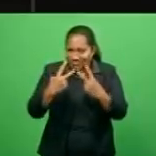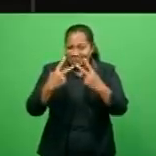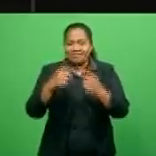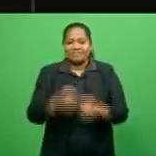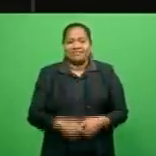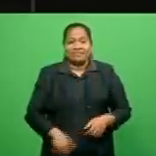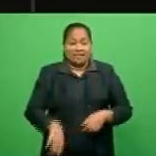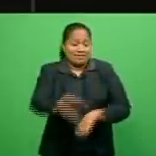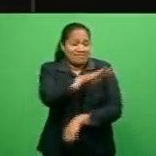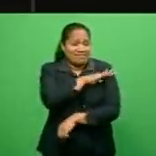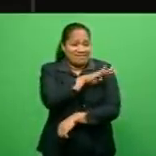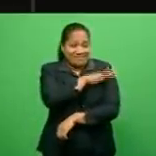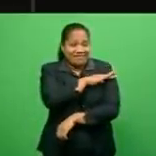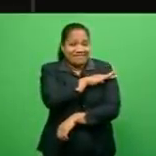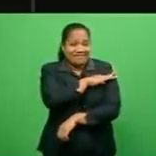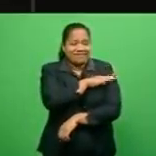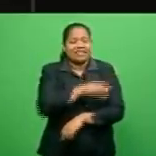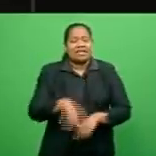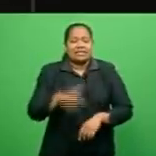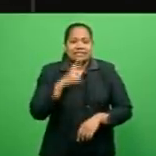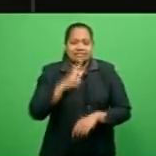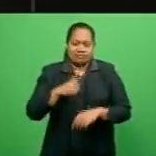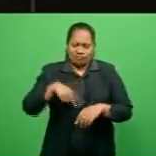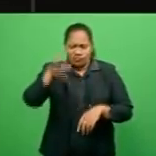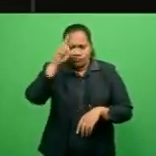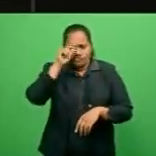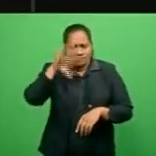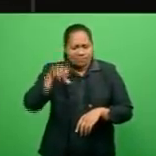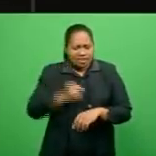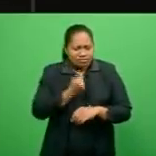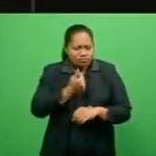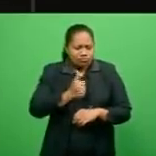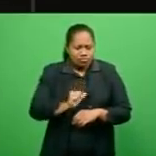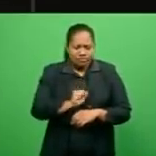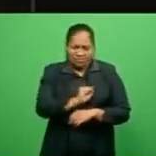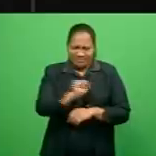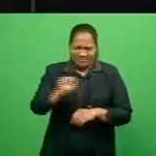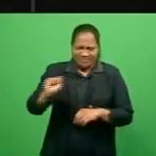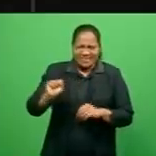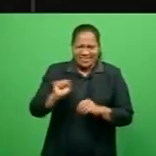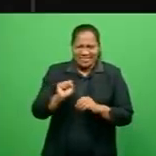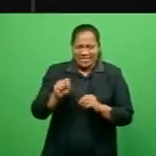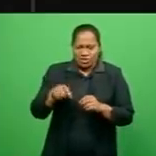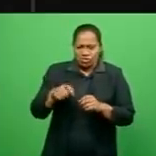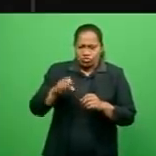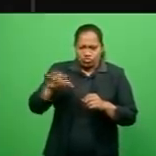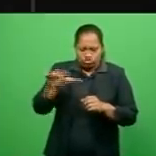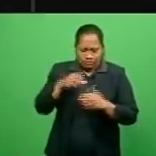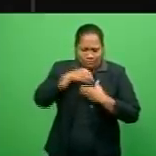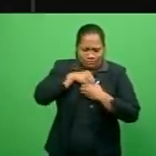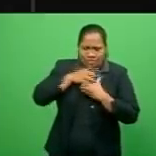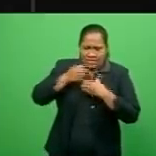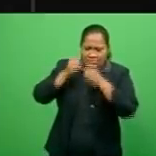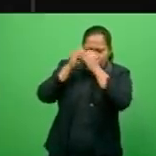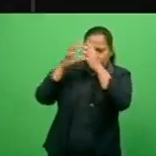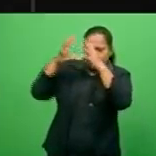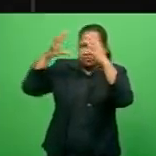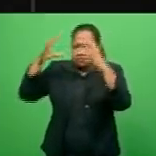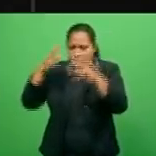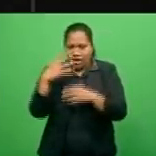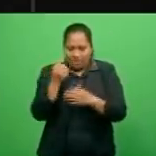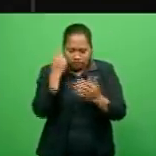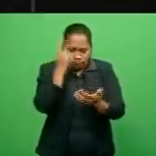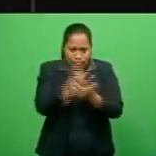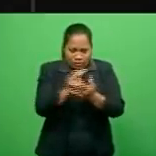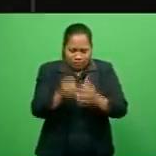Minister Vorenge Bainimarama says Fijians must use their sense of patriotism to drive their ambition and inspire real growth.